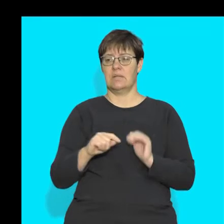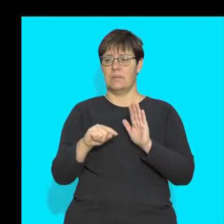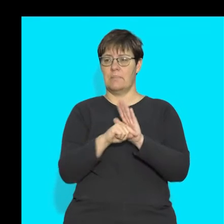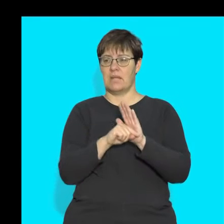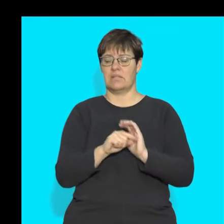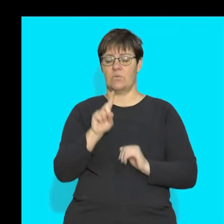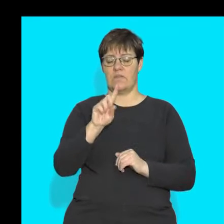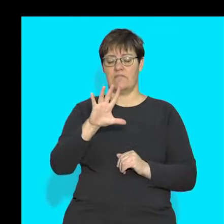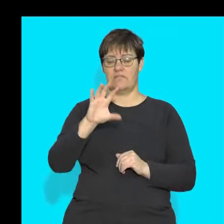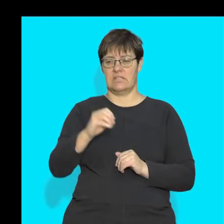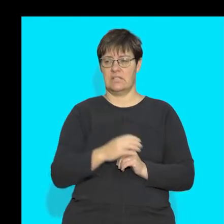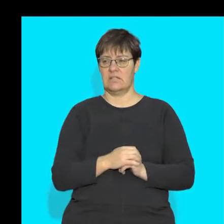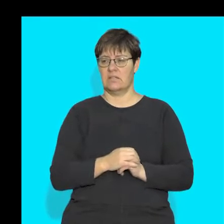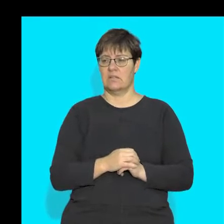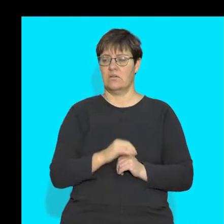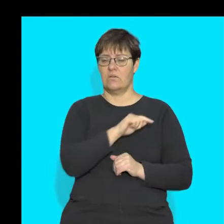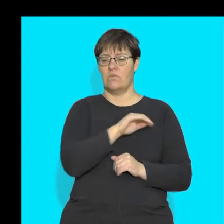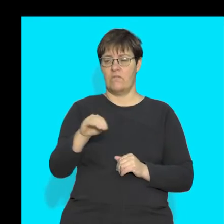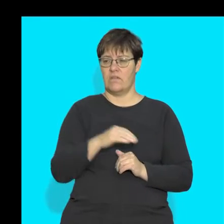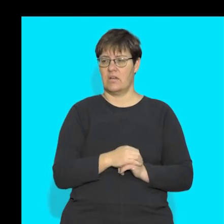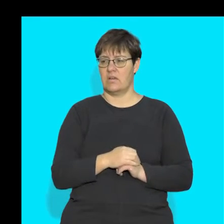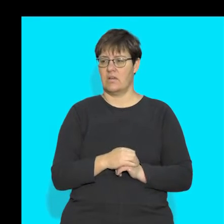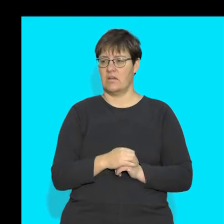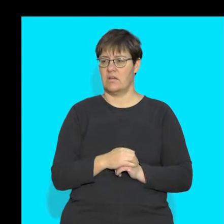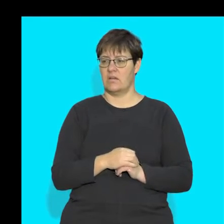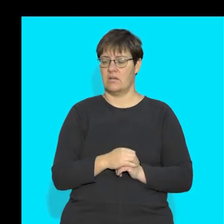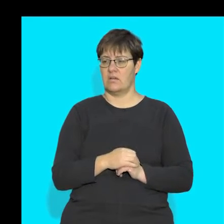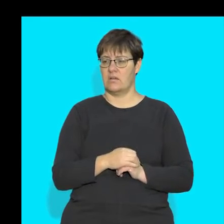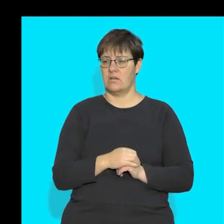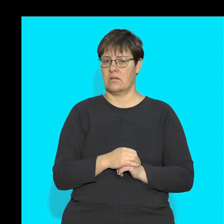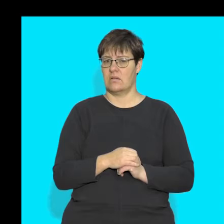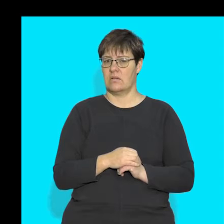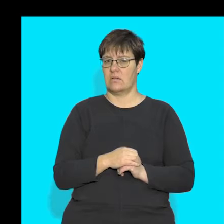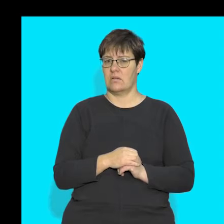minus 150 over